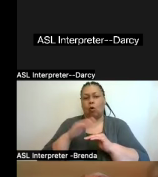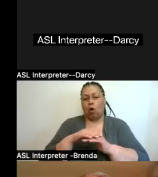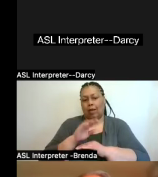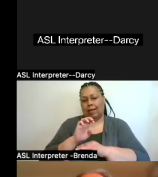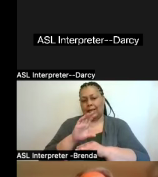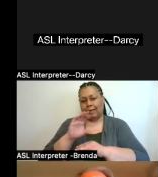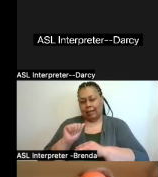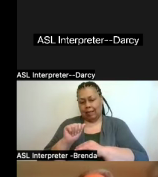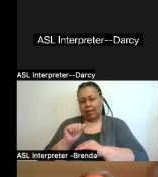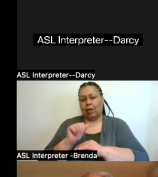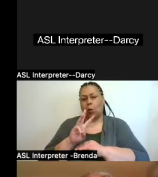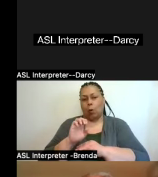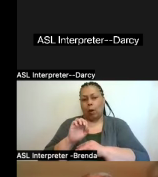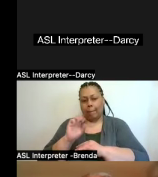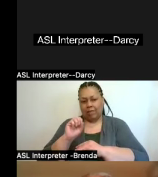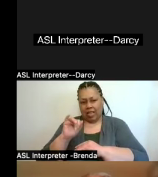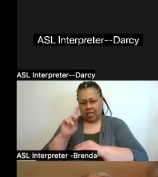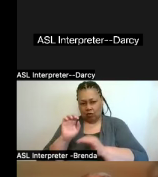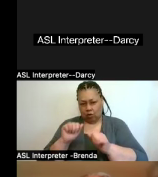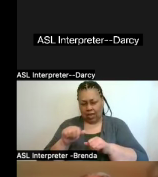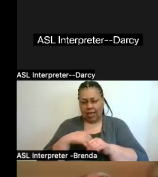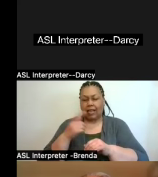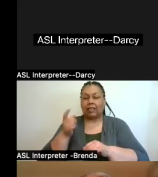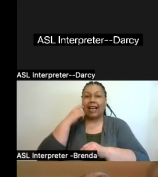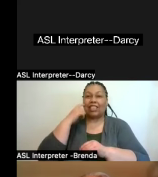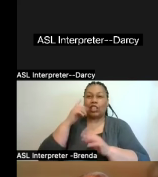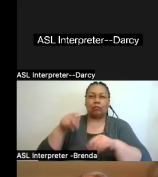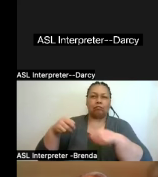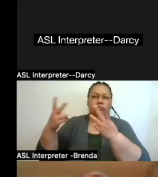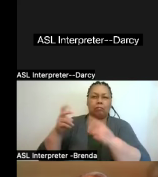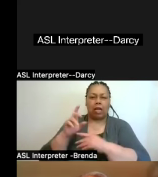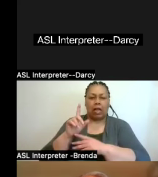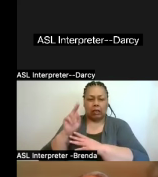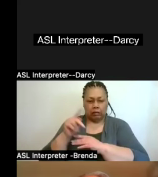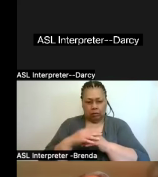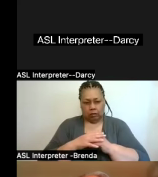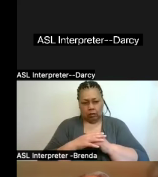Next. And I just put the link to that in the chat too.